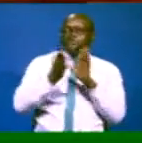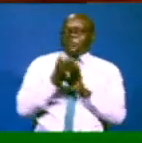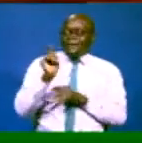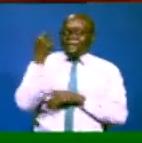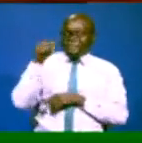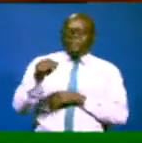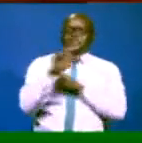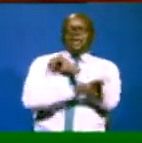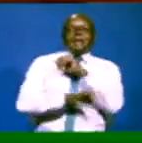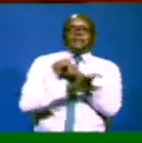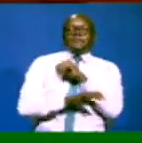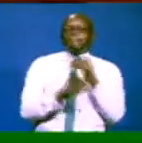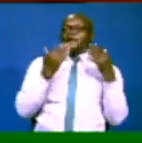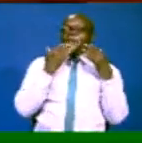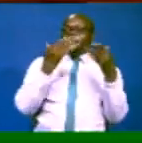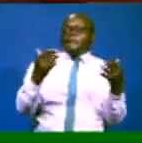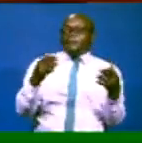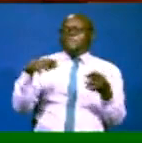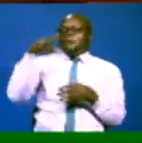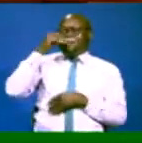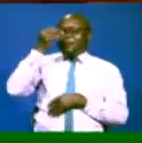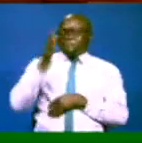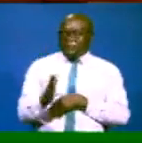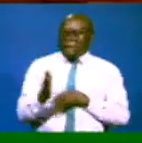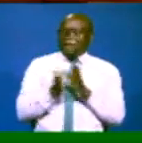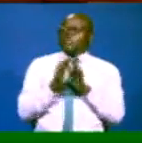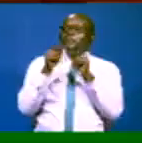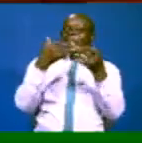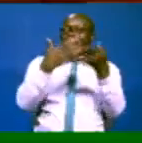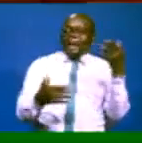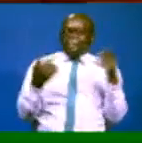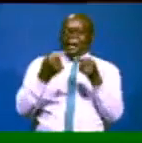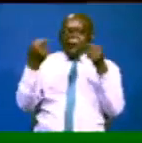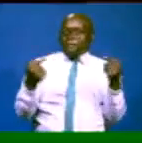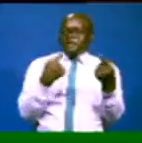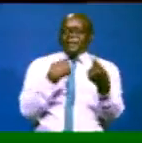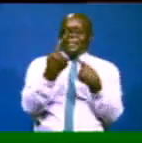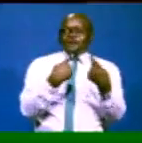Republic of Kenya. Thank you, Mr. Speaker. With those many remarks, I oppose the motion.